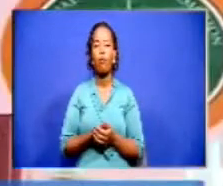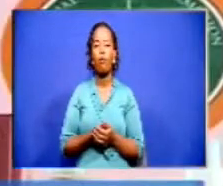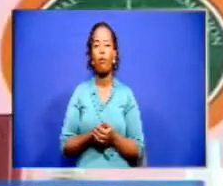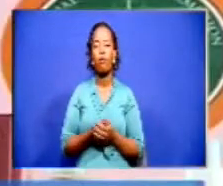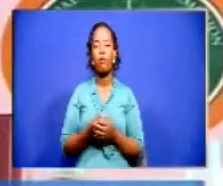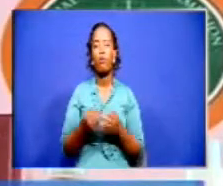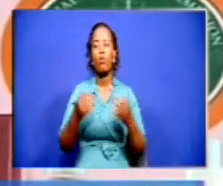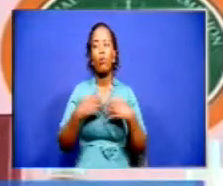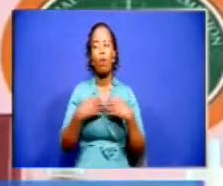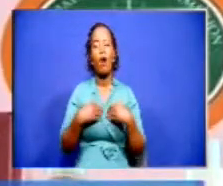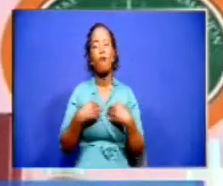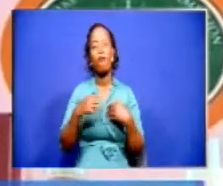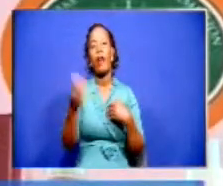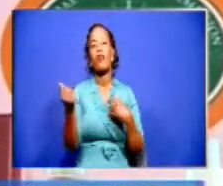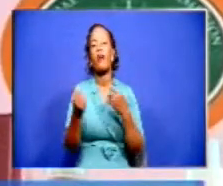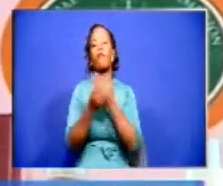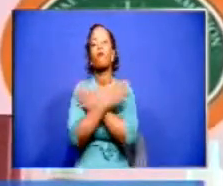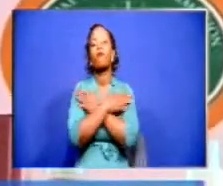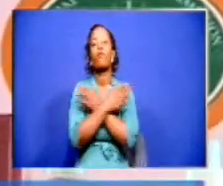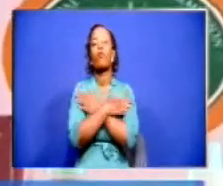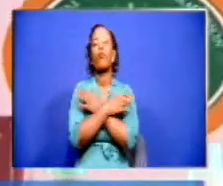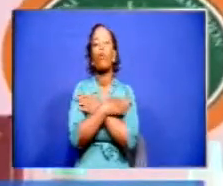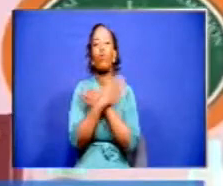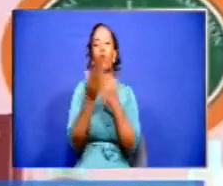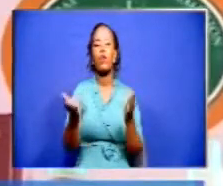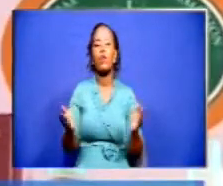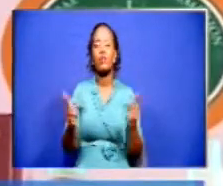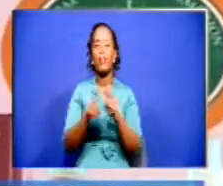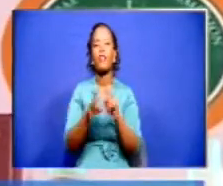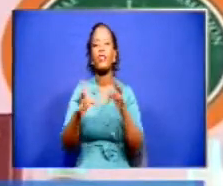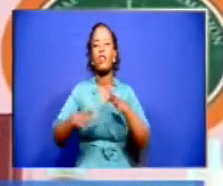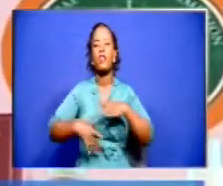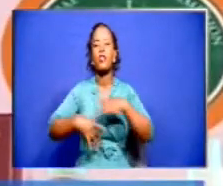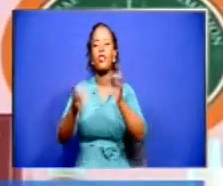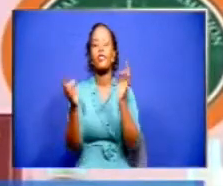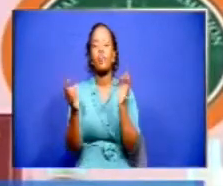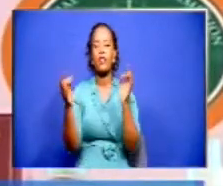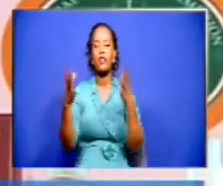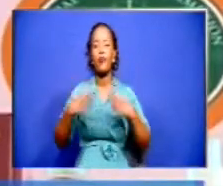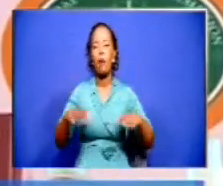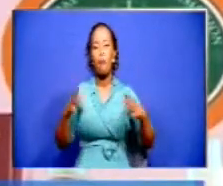amicus curiae and interested parties.